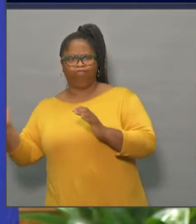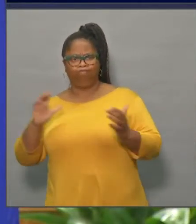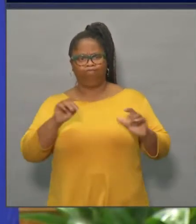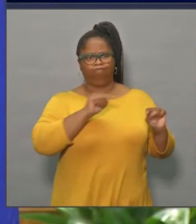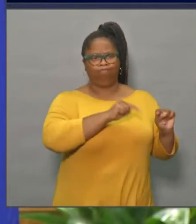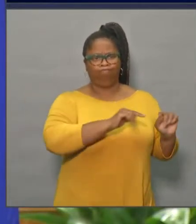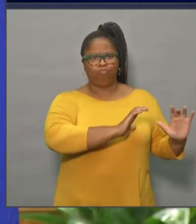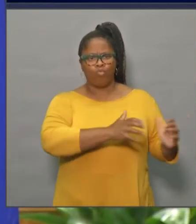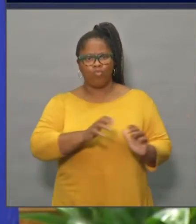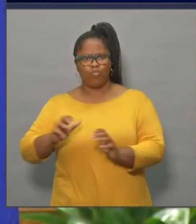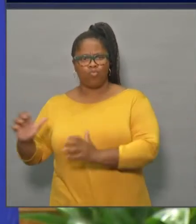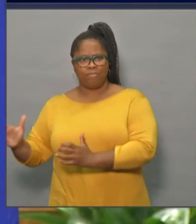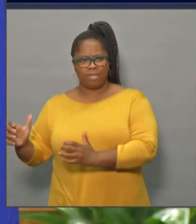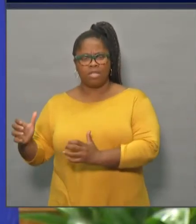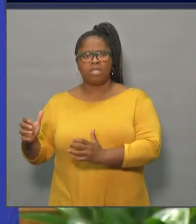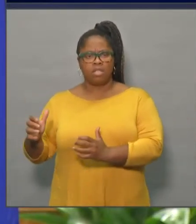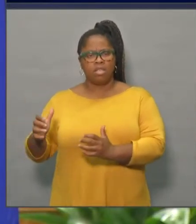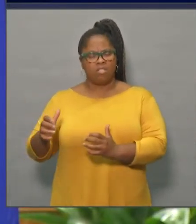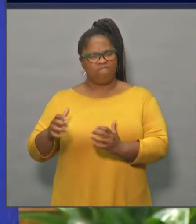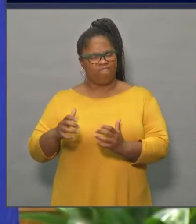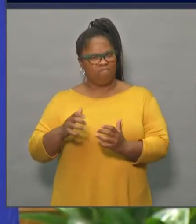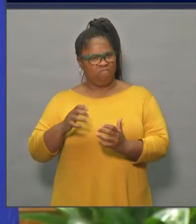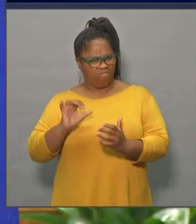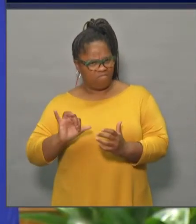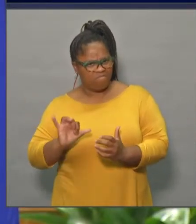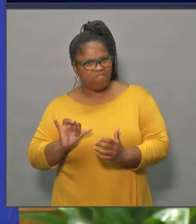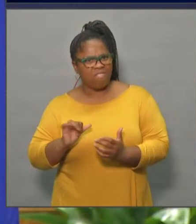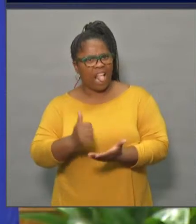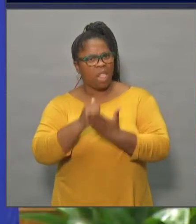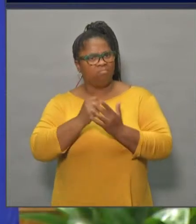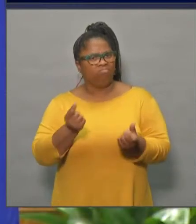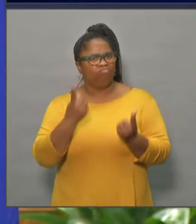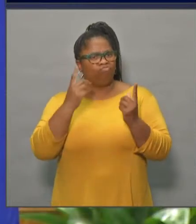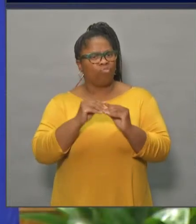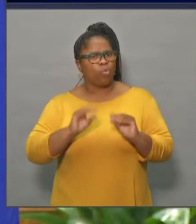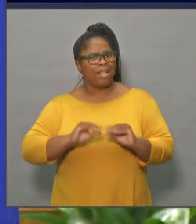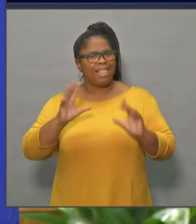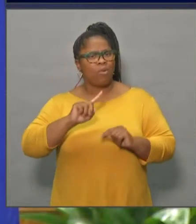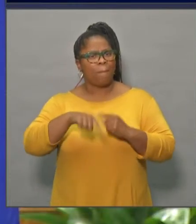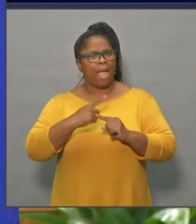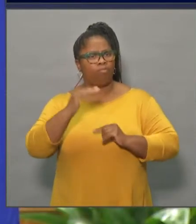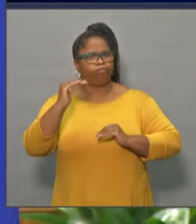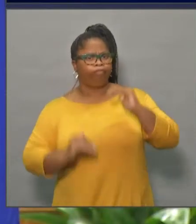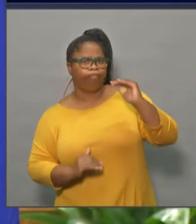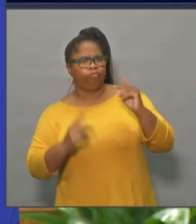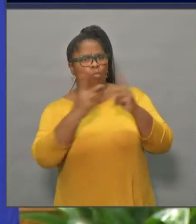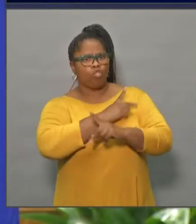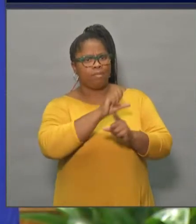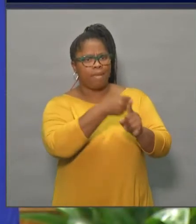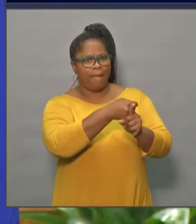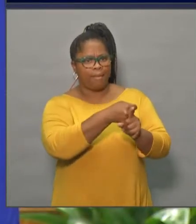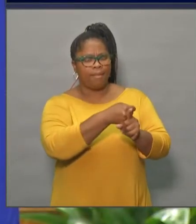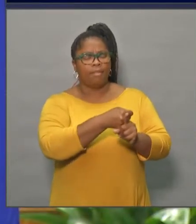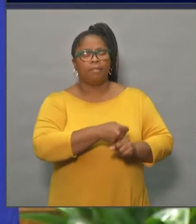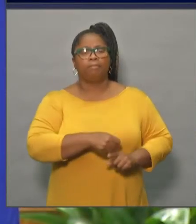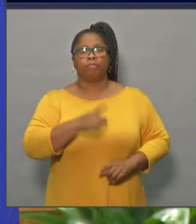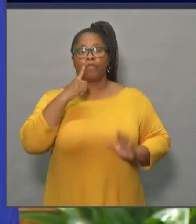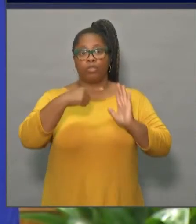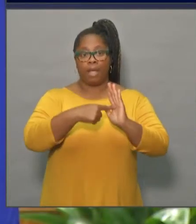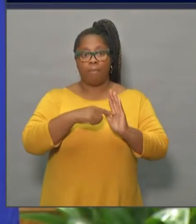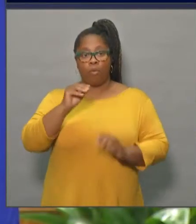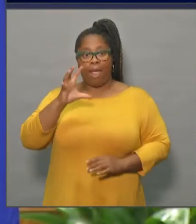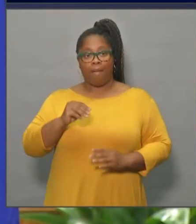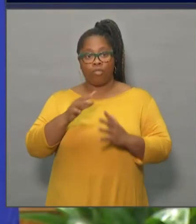populations, and it does really reveal more information about disproportionality. The death rate among